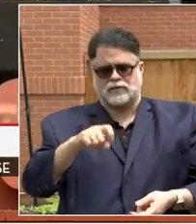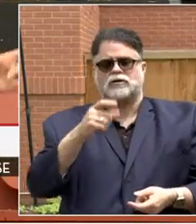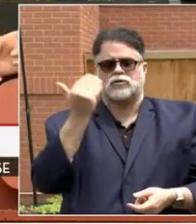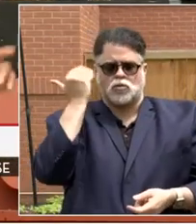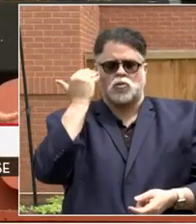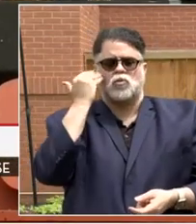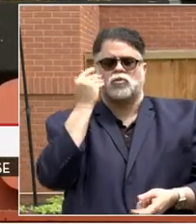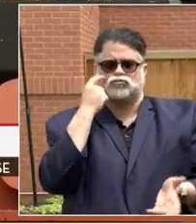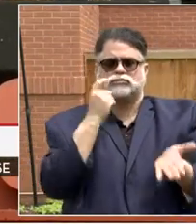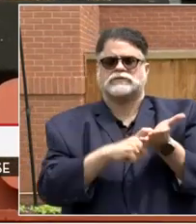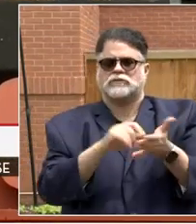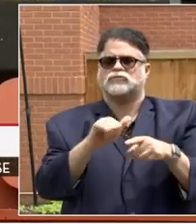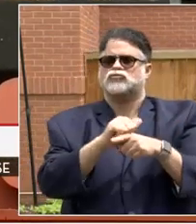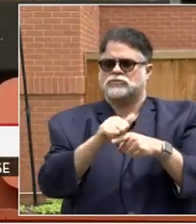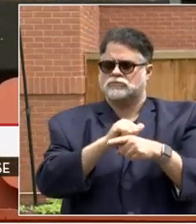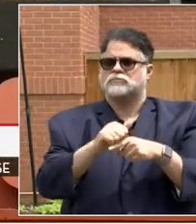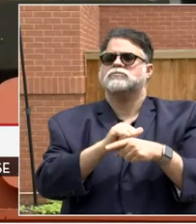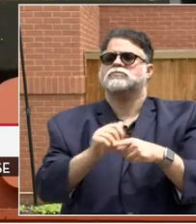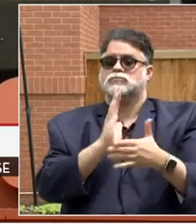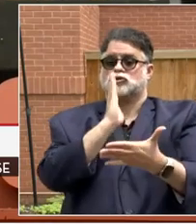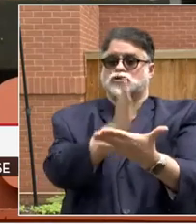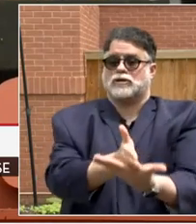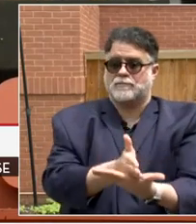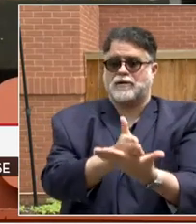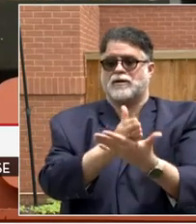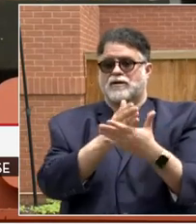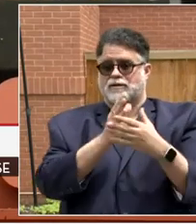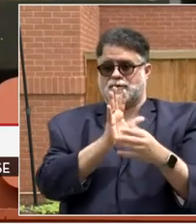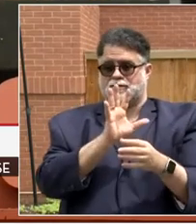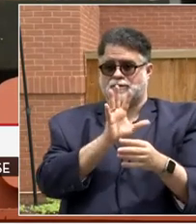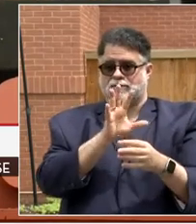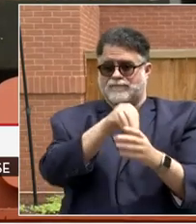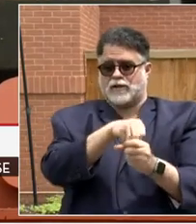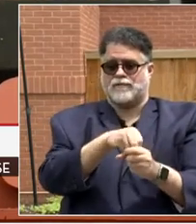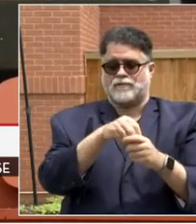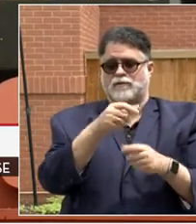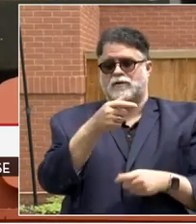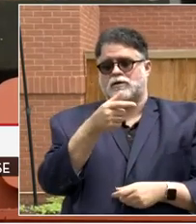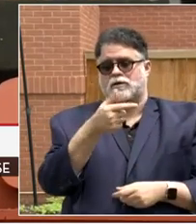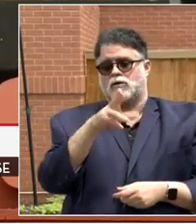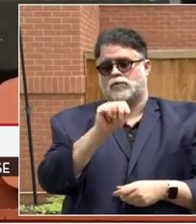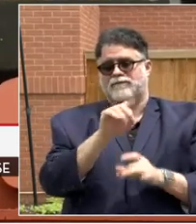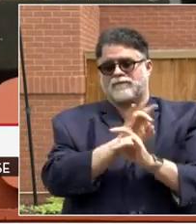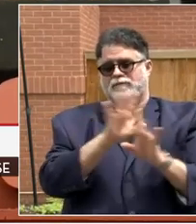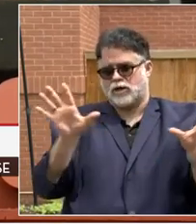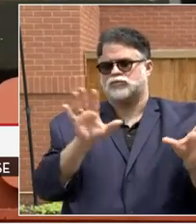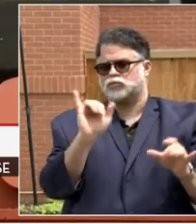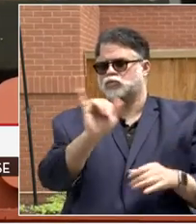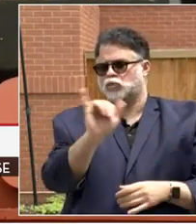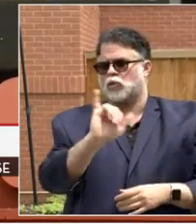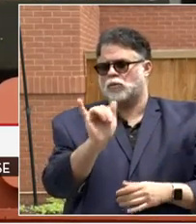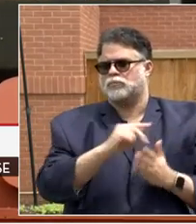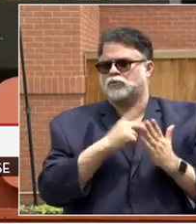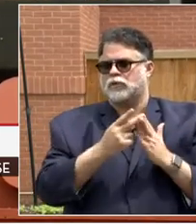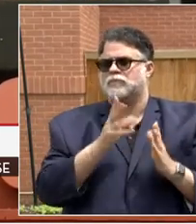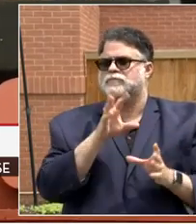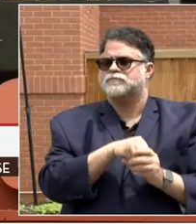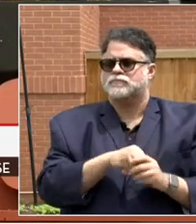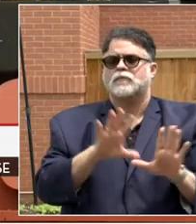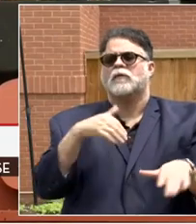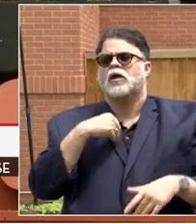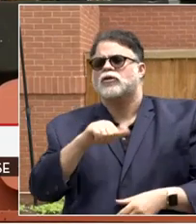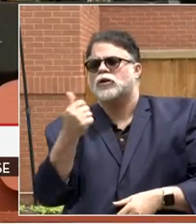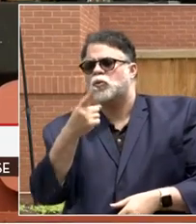violence interrupters. But let me confirm the specifics. Yes. Mayor Bowser, Darío López Capera from